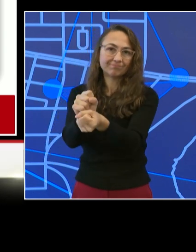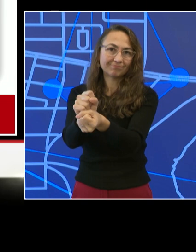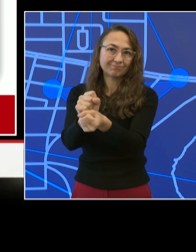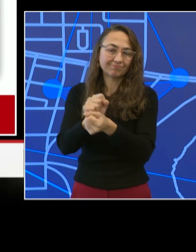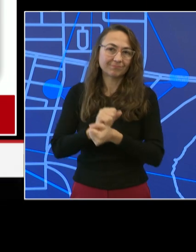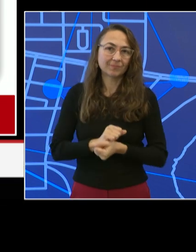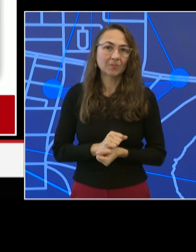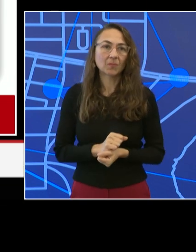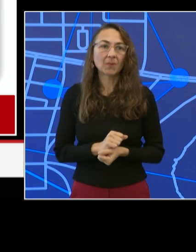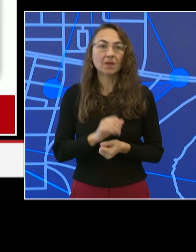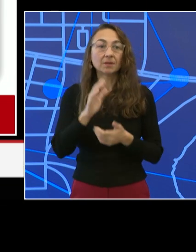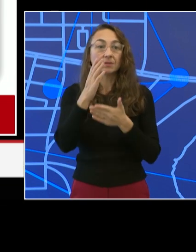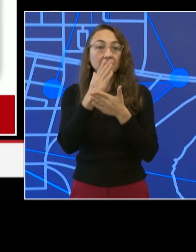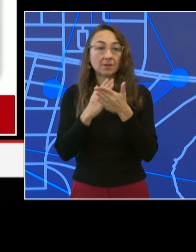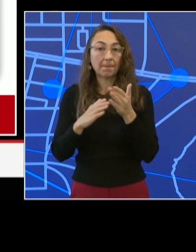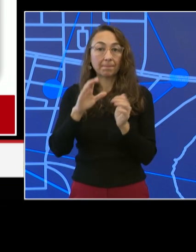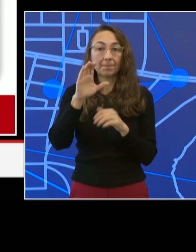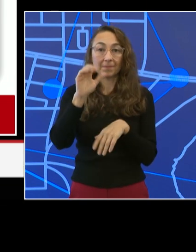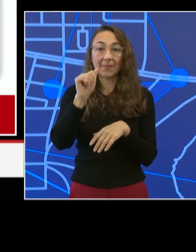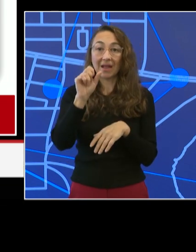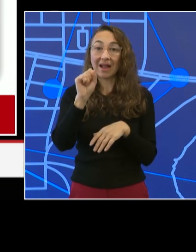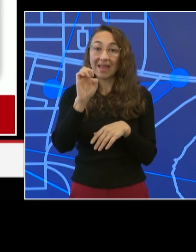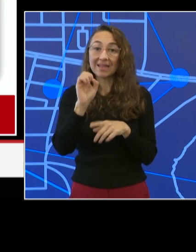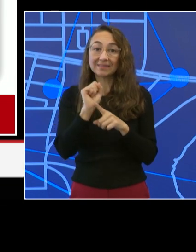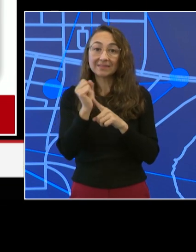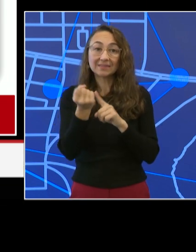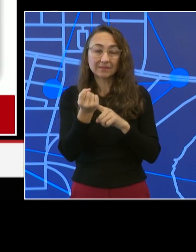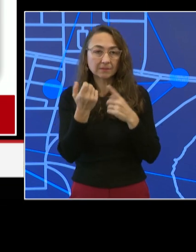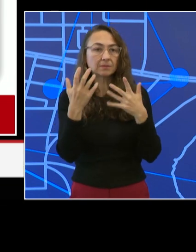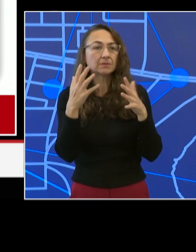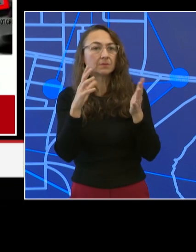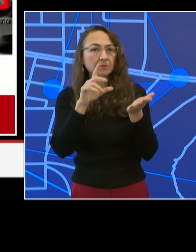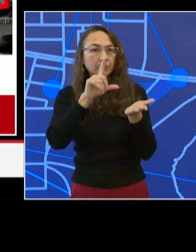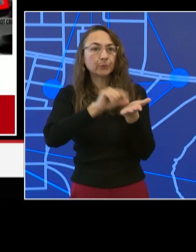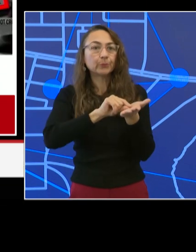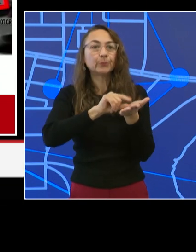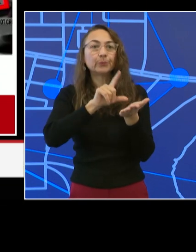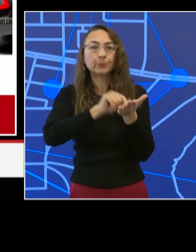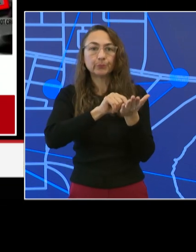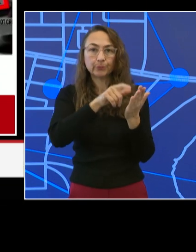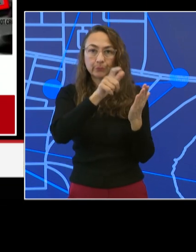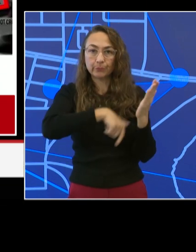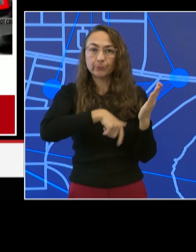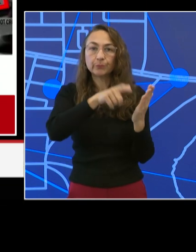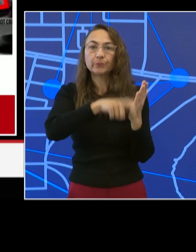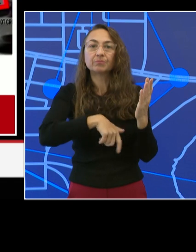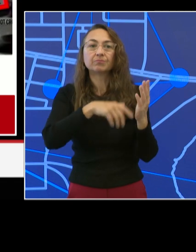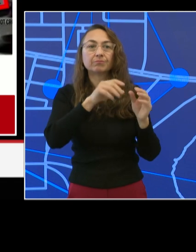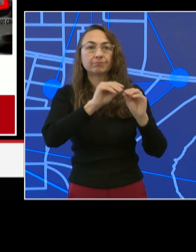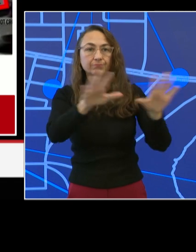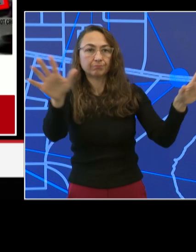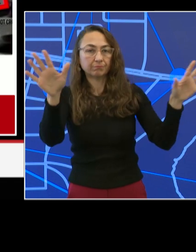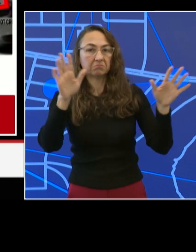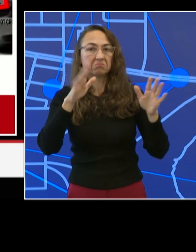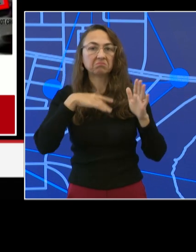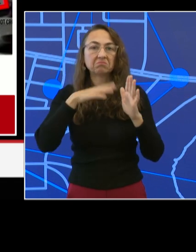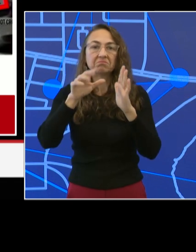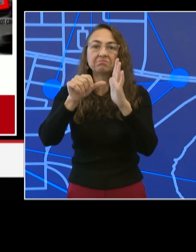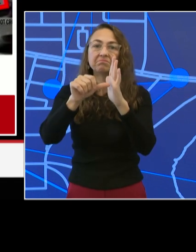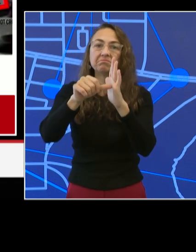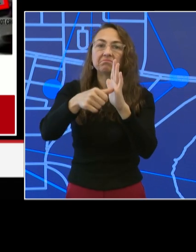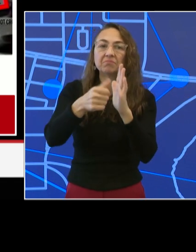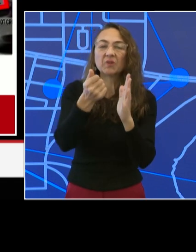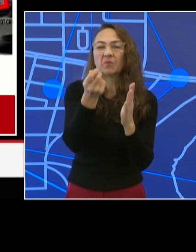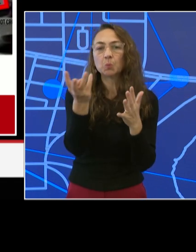been covered by you and your colleagues here in the room today, but I'll highlight a few that I think that shows just how much of a game changer